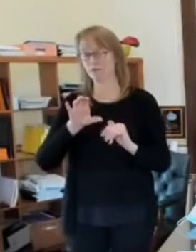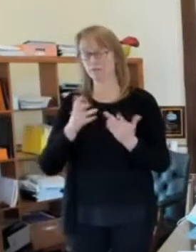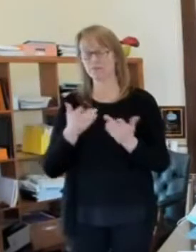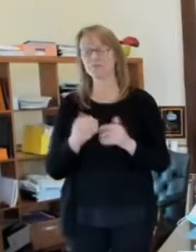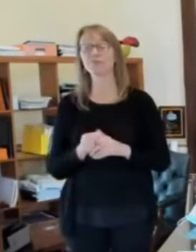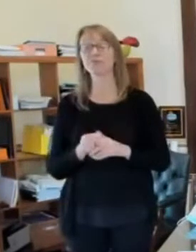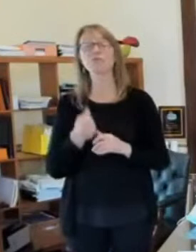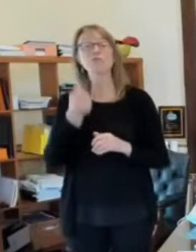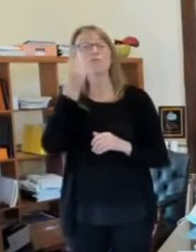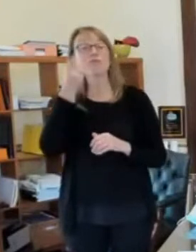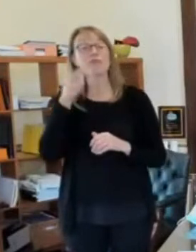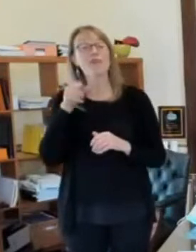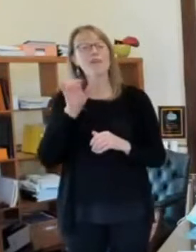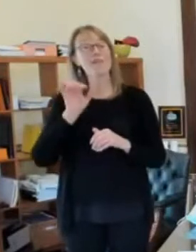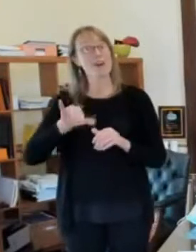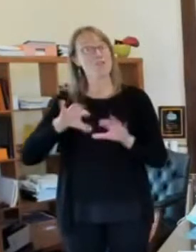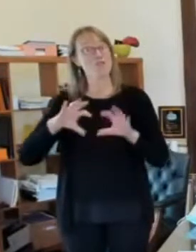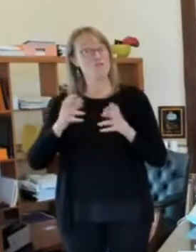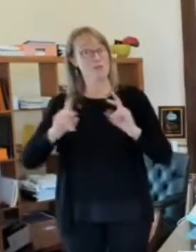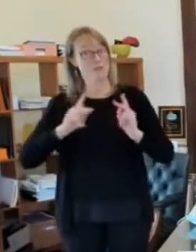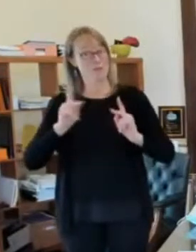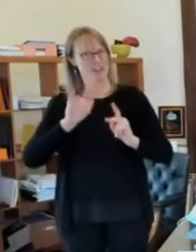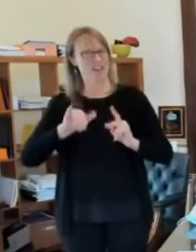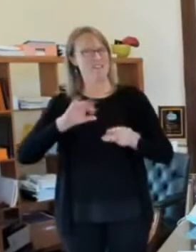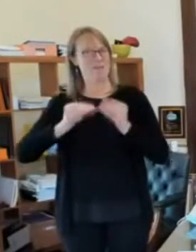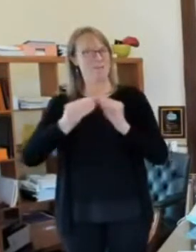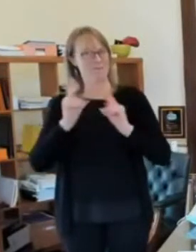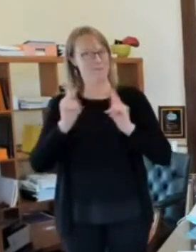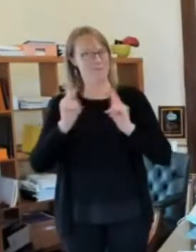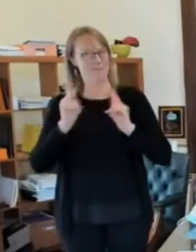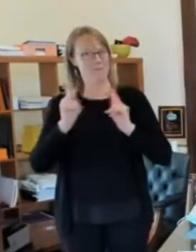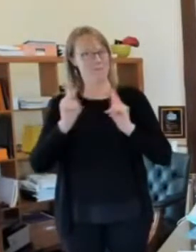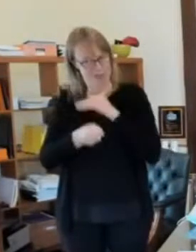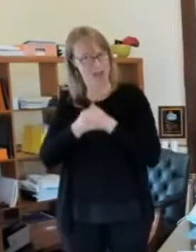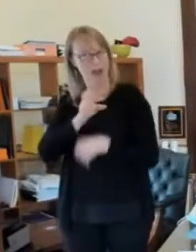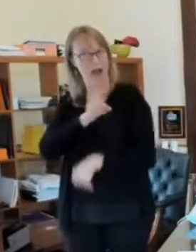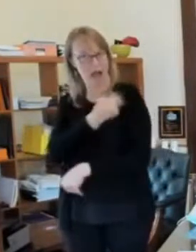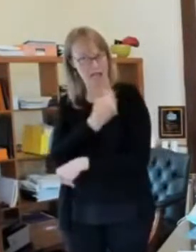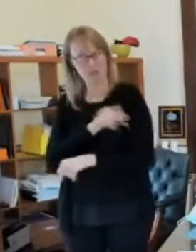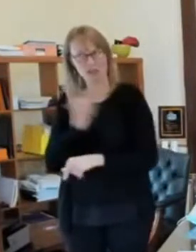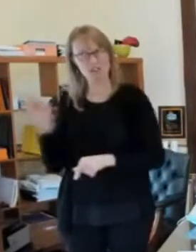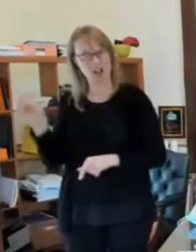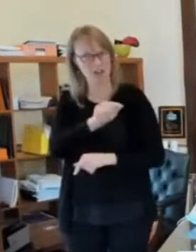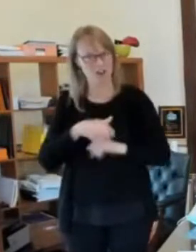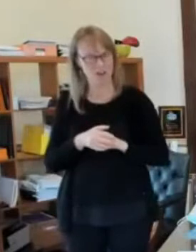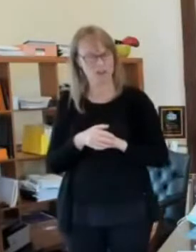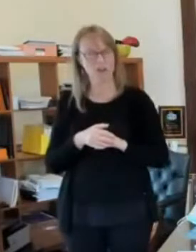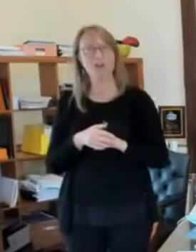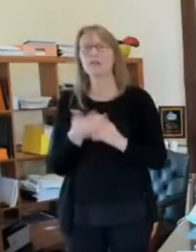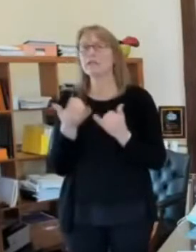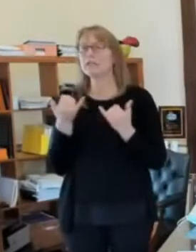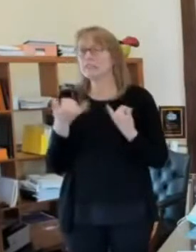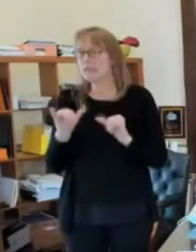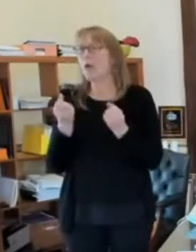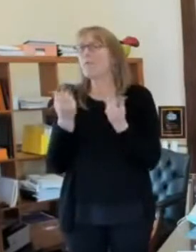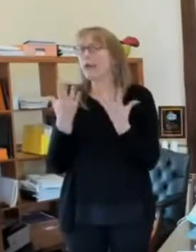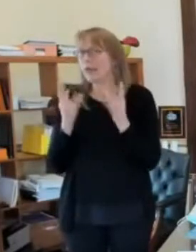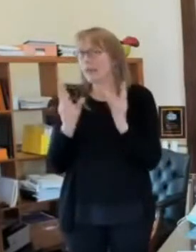794. Of the 794 people in the hospital, there are still a lot of them in ICU,